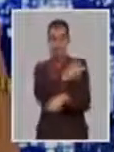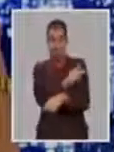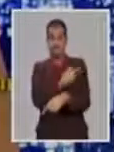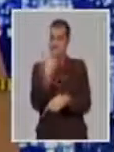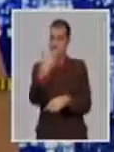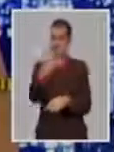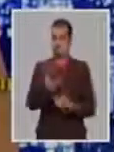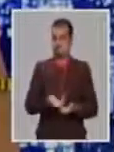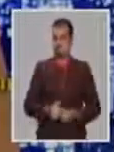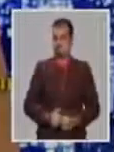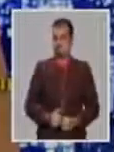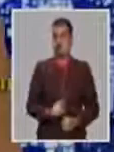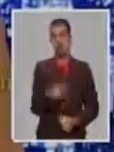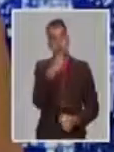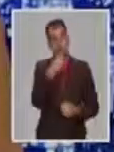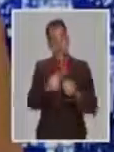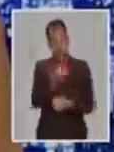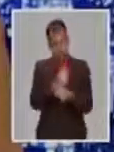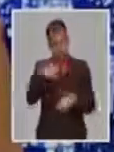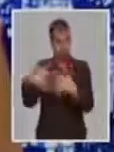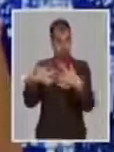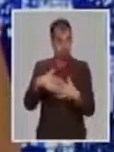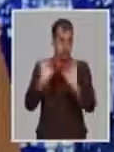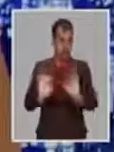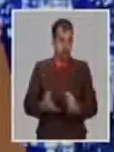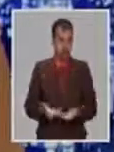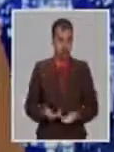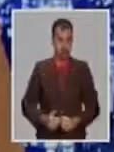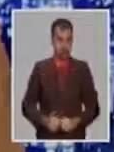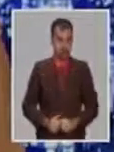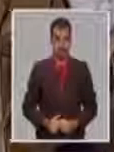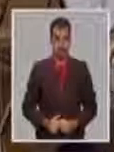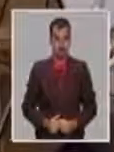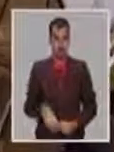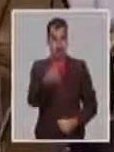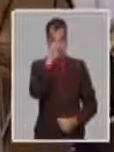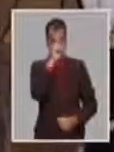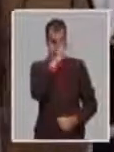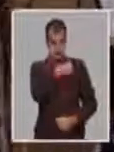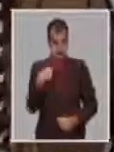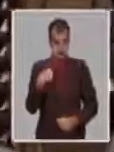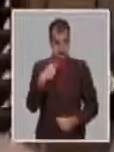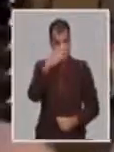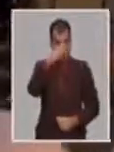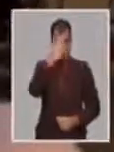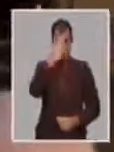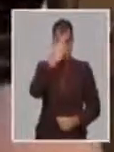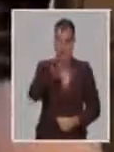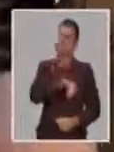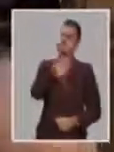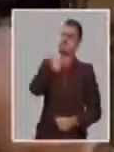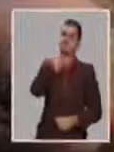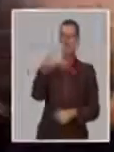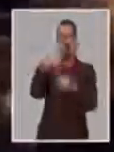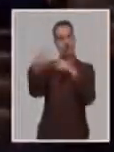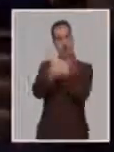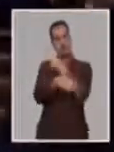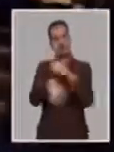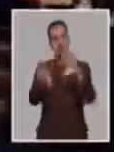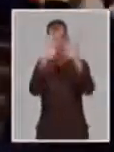have that we could avail ourselves here in this country. El envío de médicos cubanos a otros países para combatir